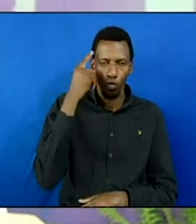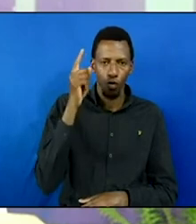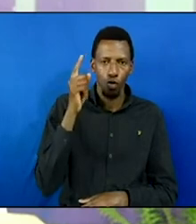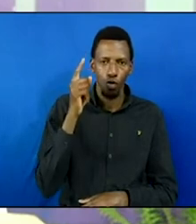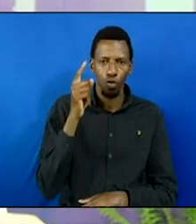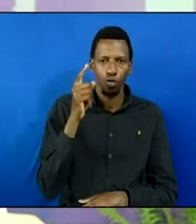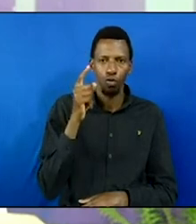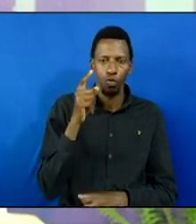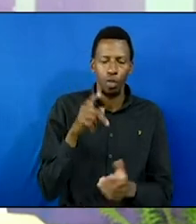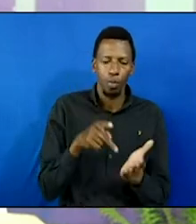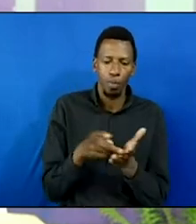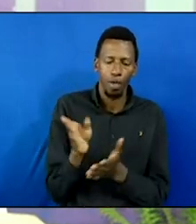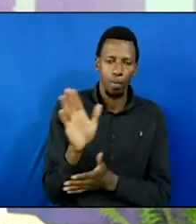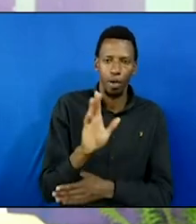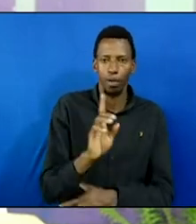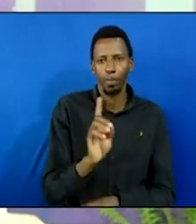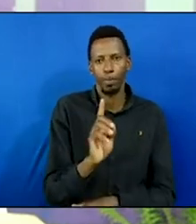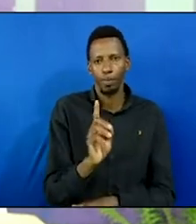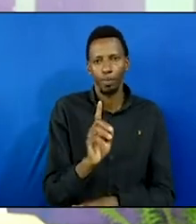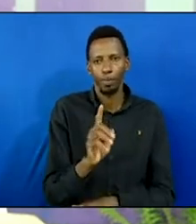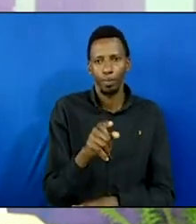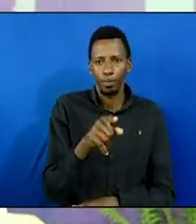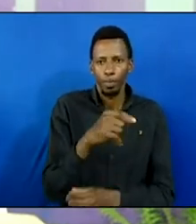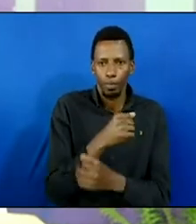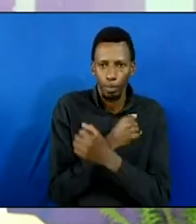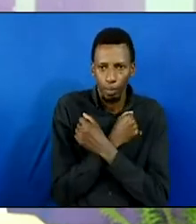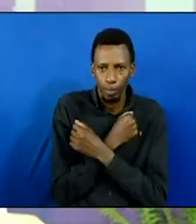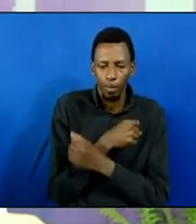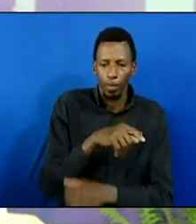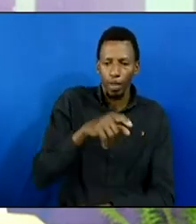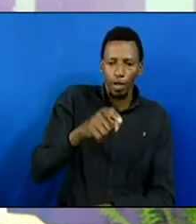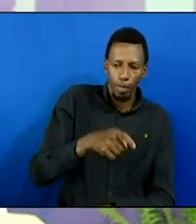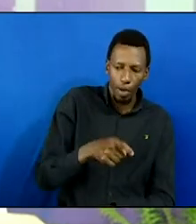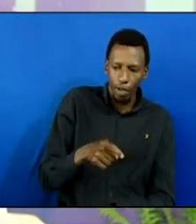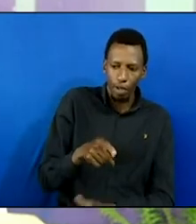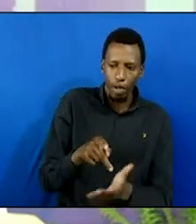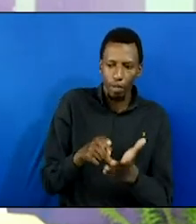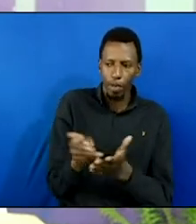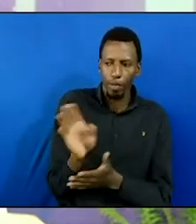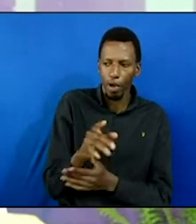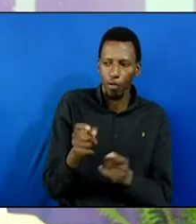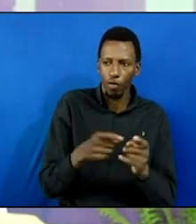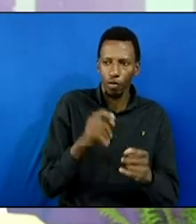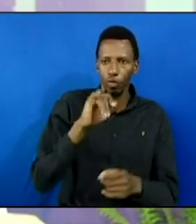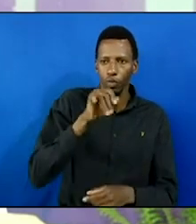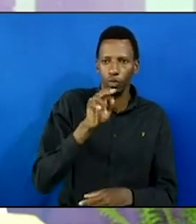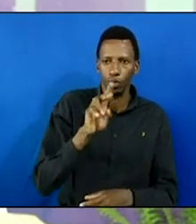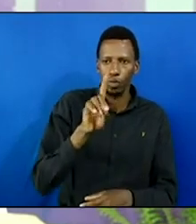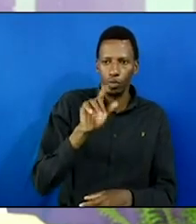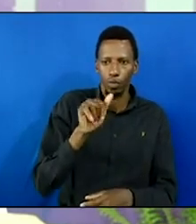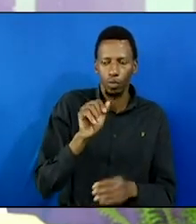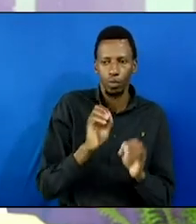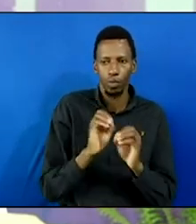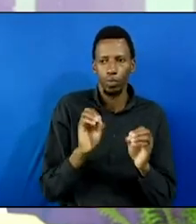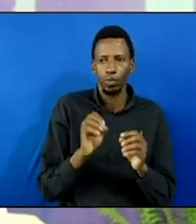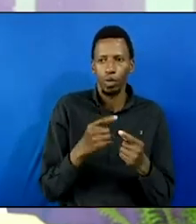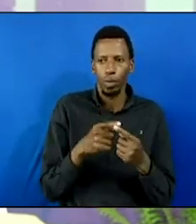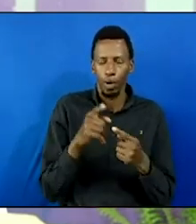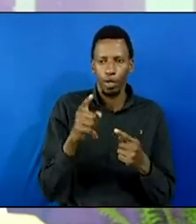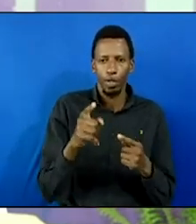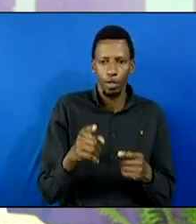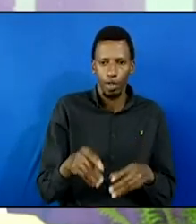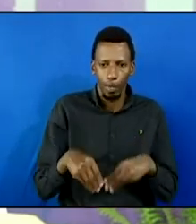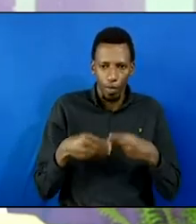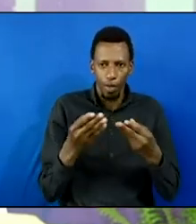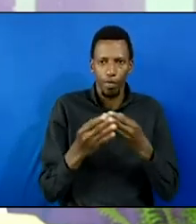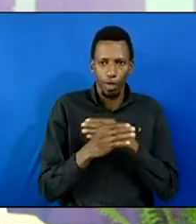for a payback. It did not demand a payback from Judas, who will walk away. But he was given sufficient